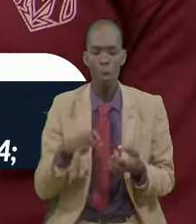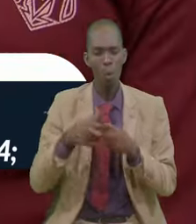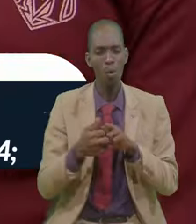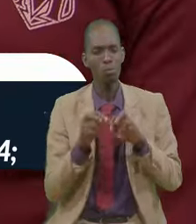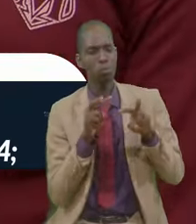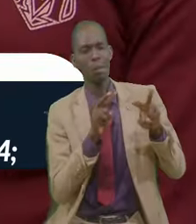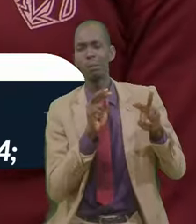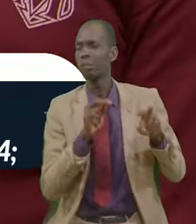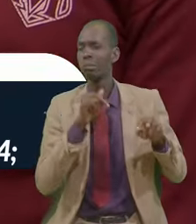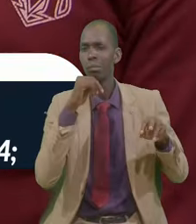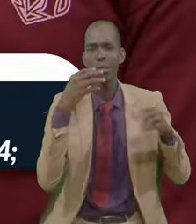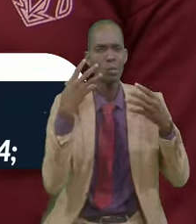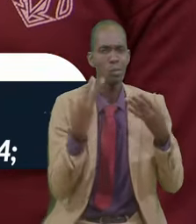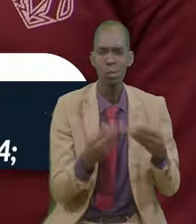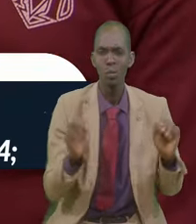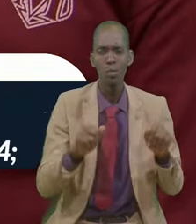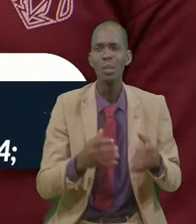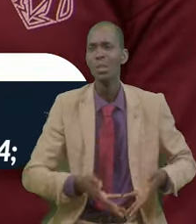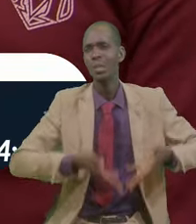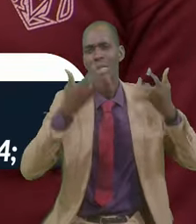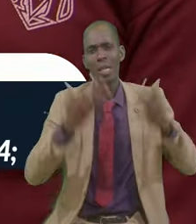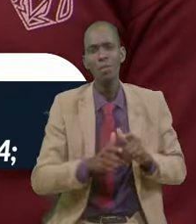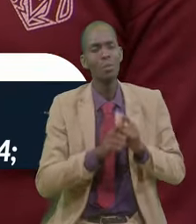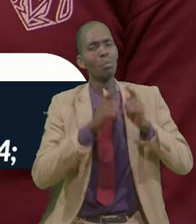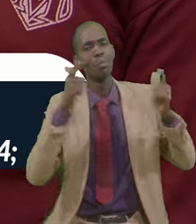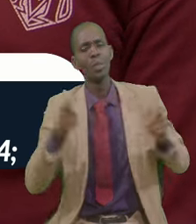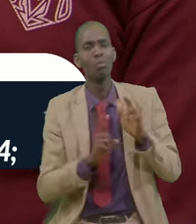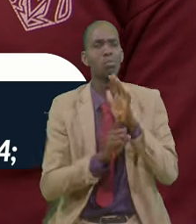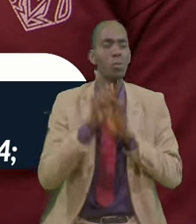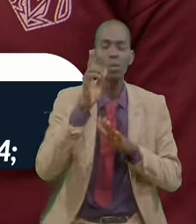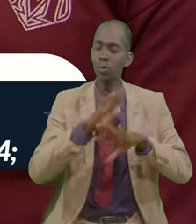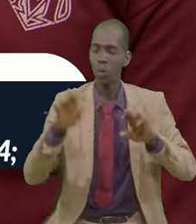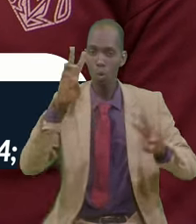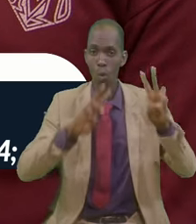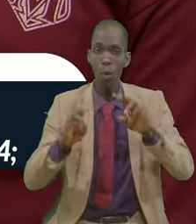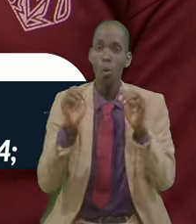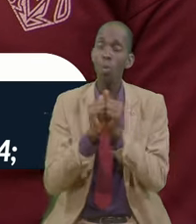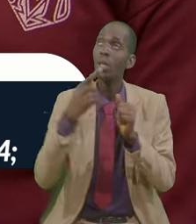The abundant grace of God is coming to you tonight,